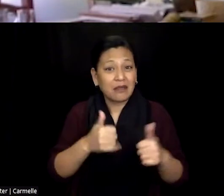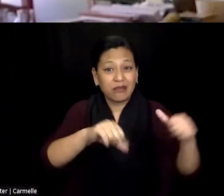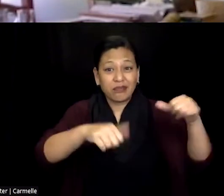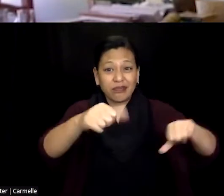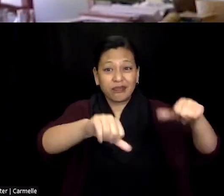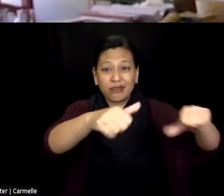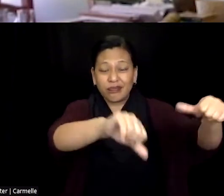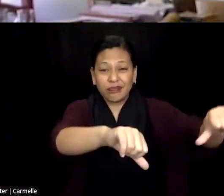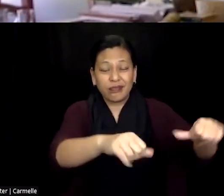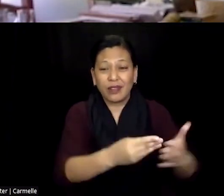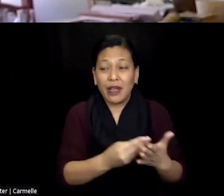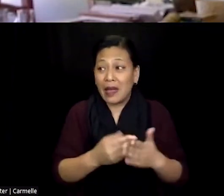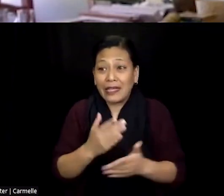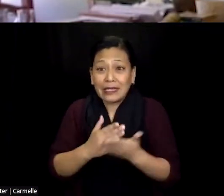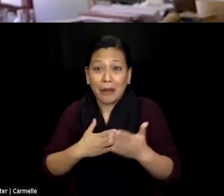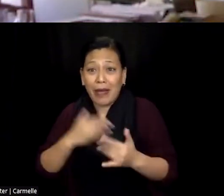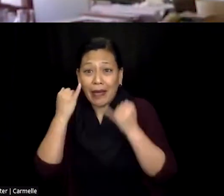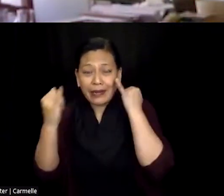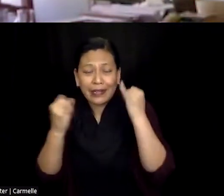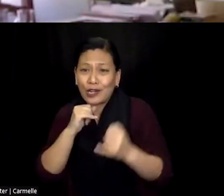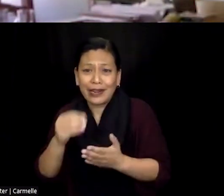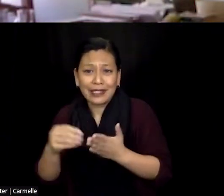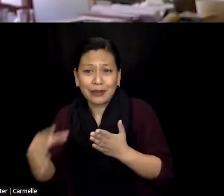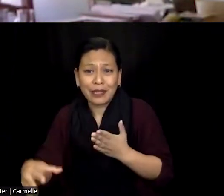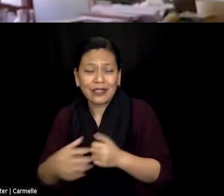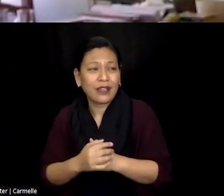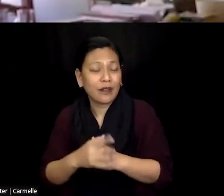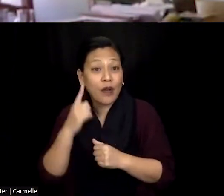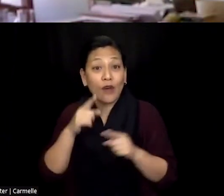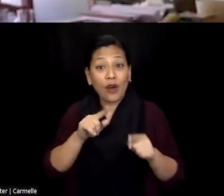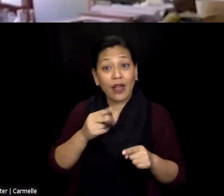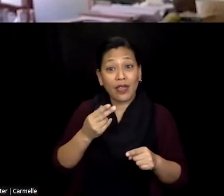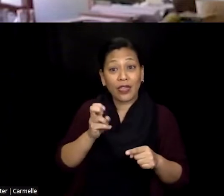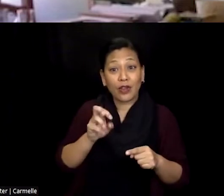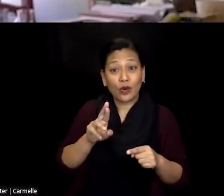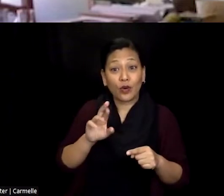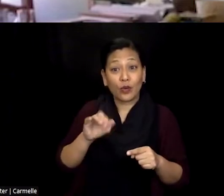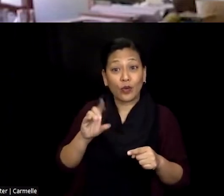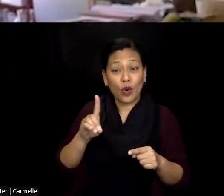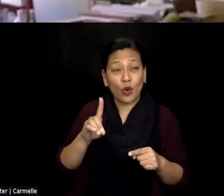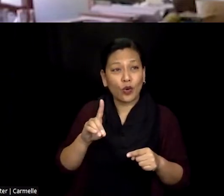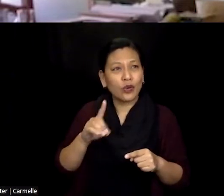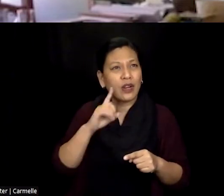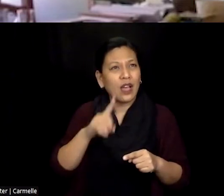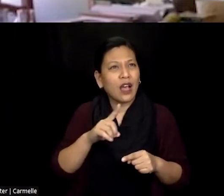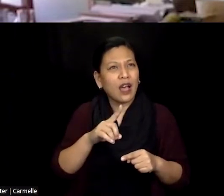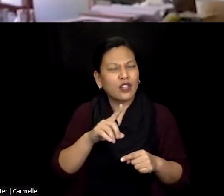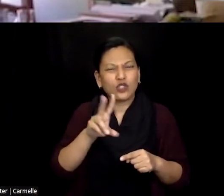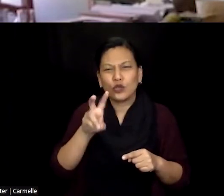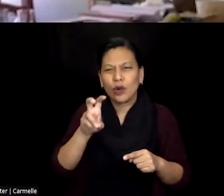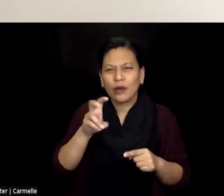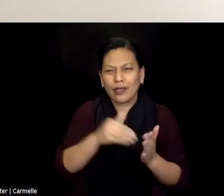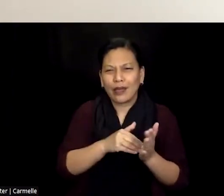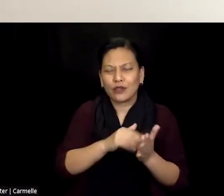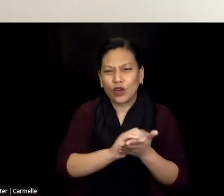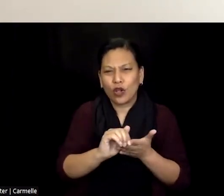financing. And it's not even expensive movies. Like, to try and get the funding for Thunder Road, it was 200 grand. It was 190 grand American.